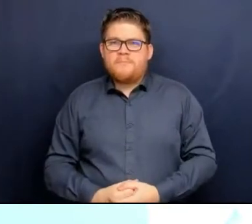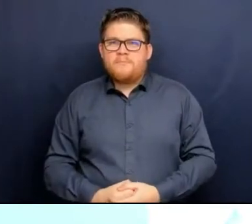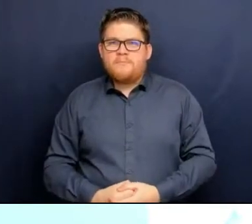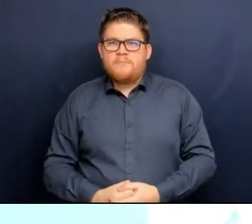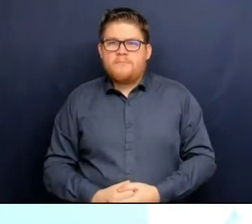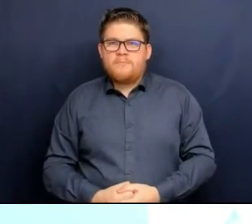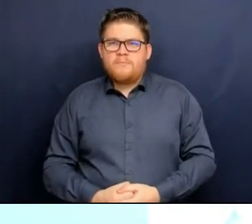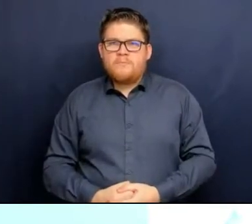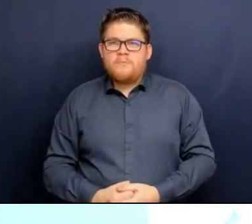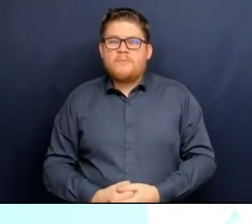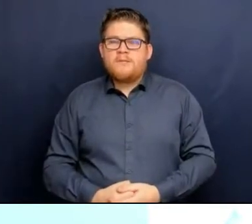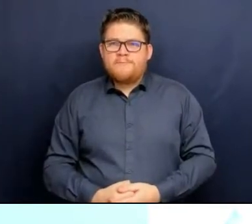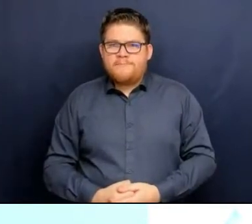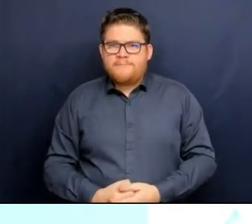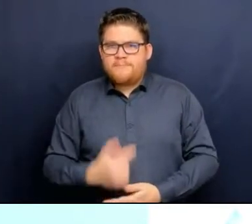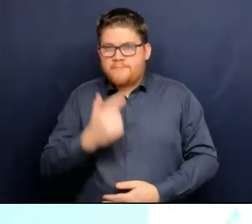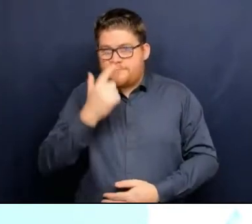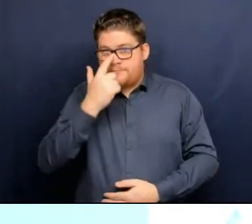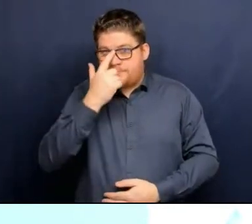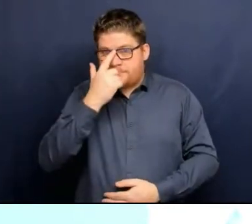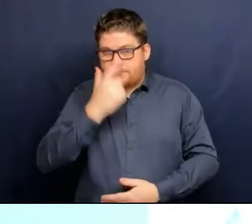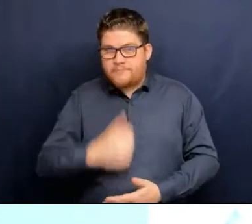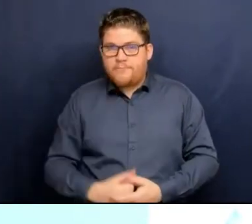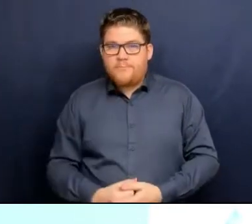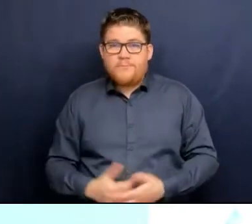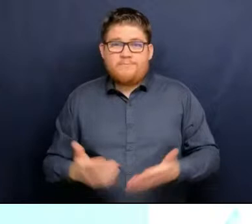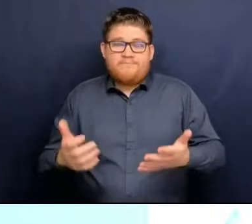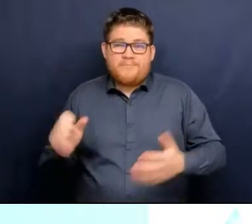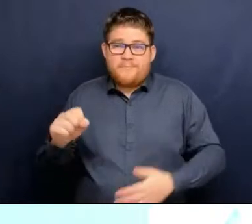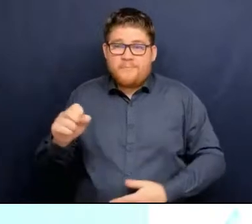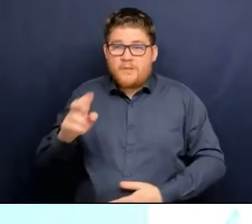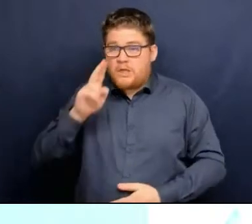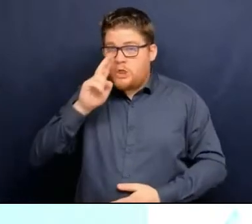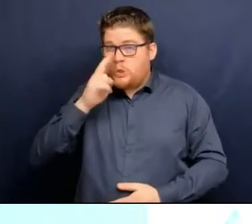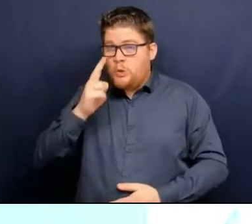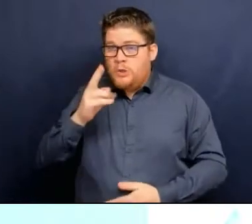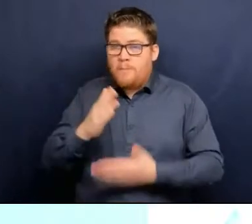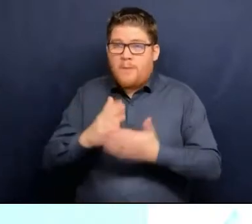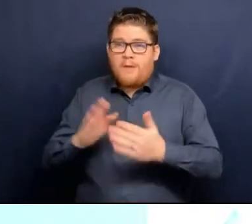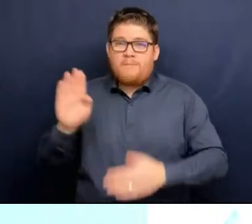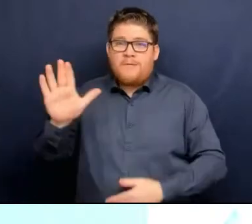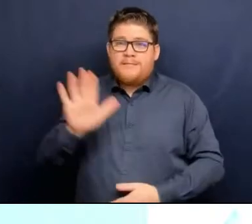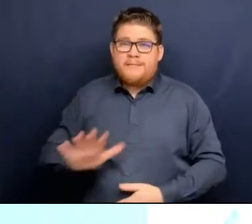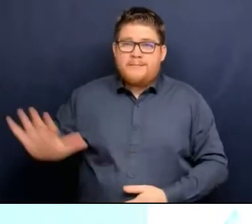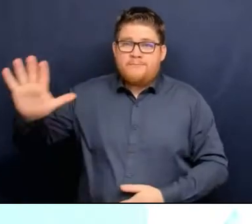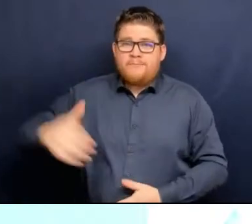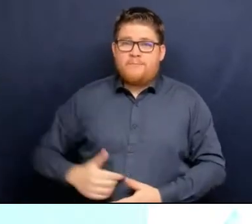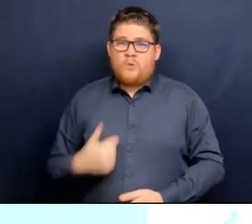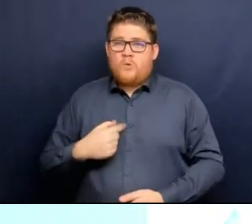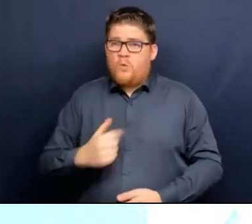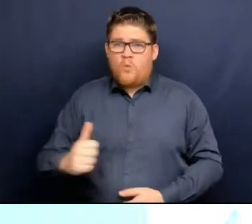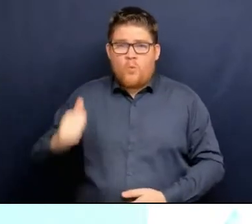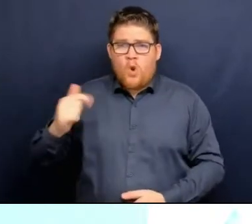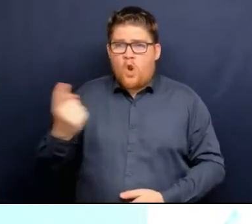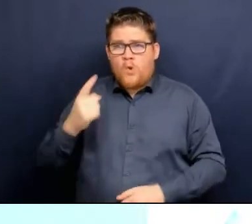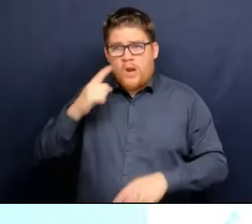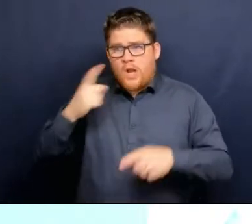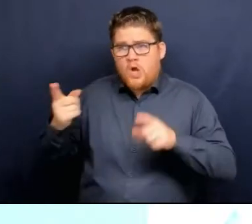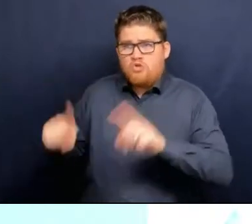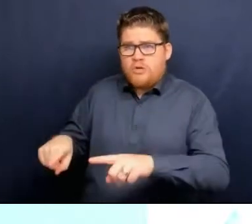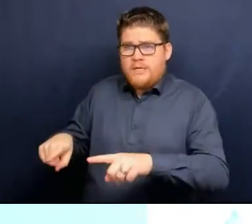we're not always going to agree. Courts are obviously the last recourse when there's disagreement. I can